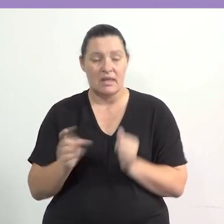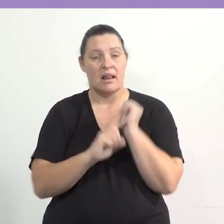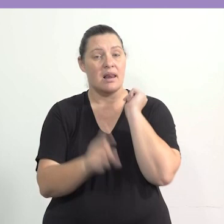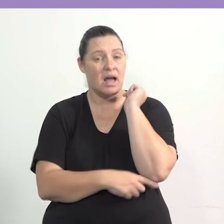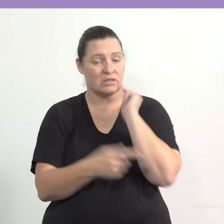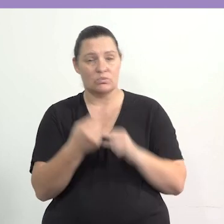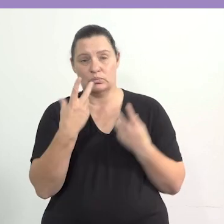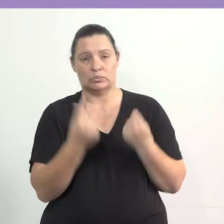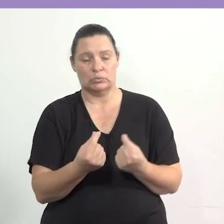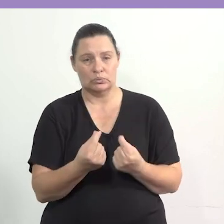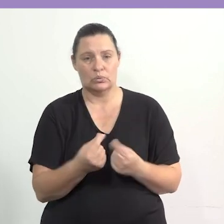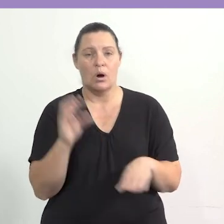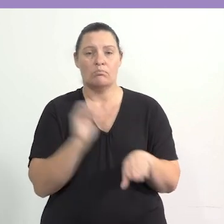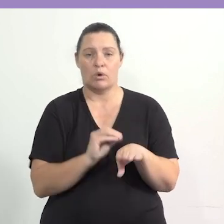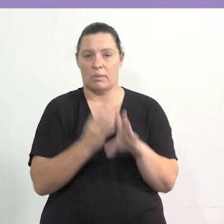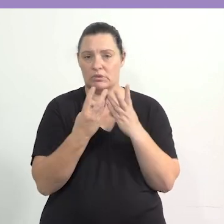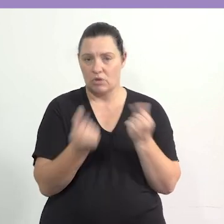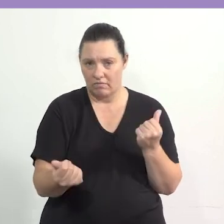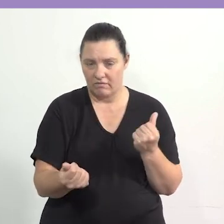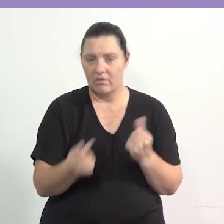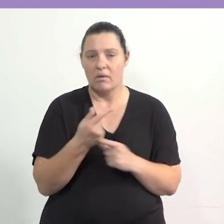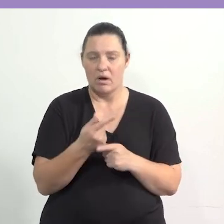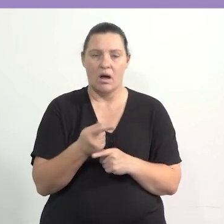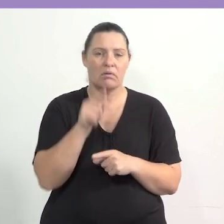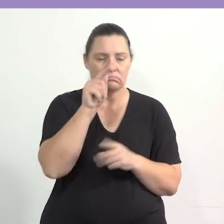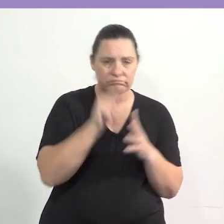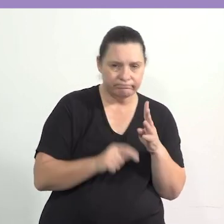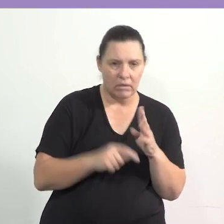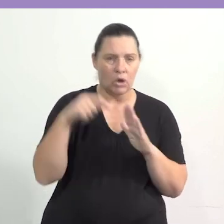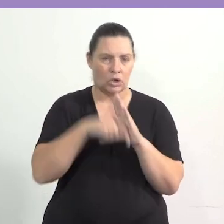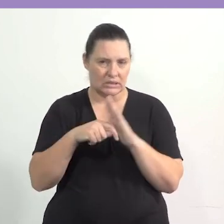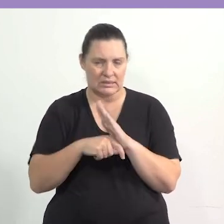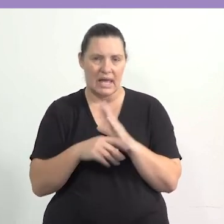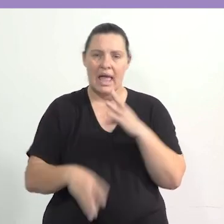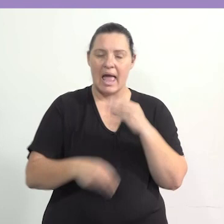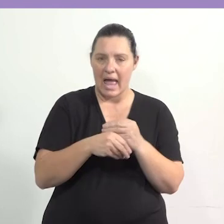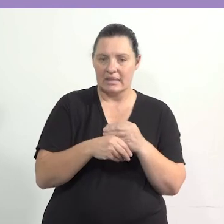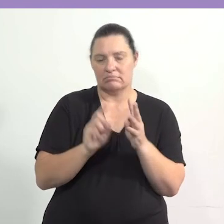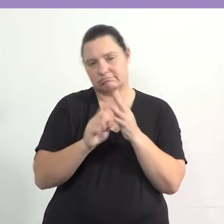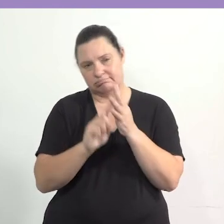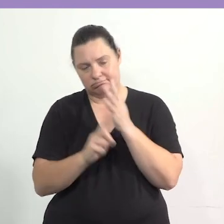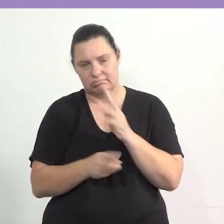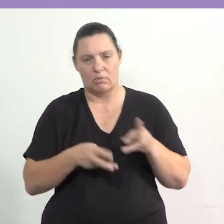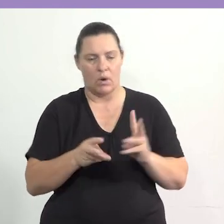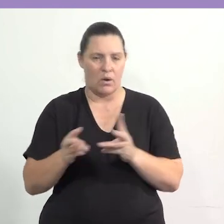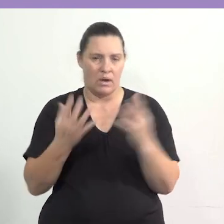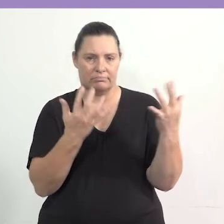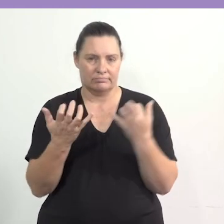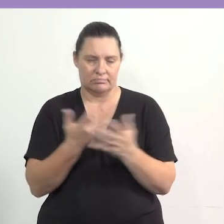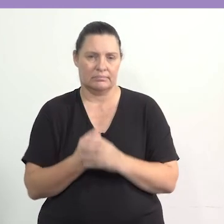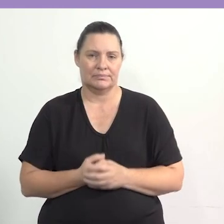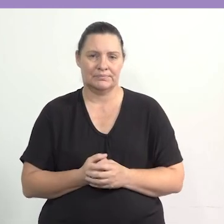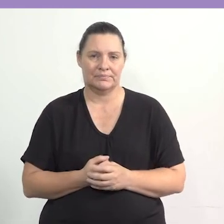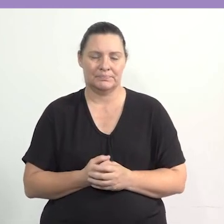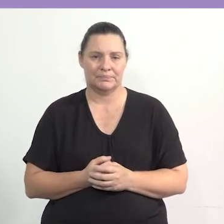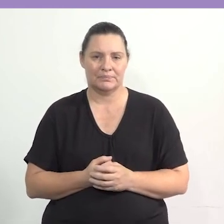Lastly, we did some problem solving, which was solving problems in the context involving multiple operations with